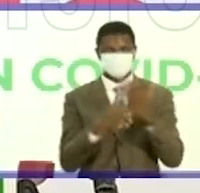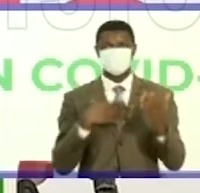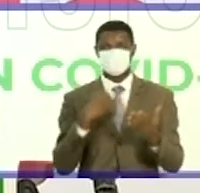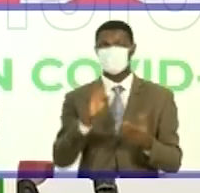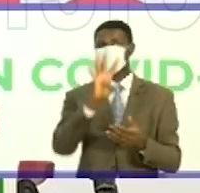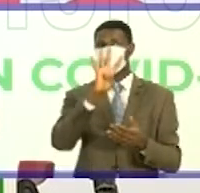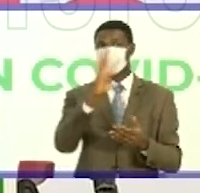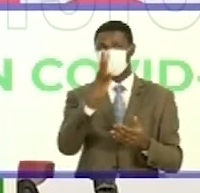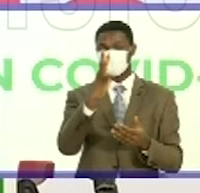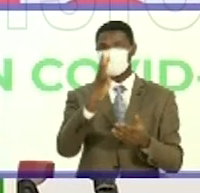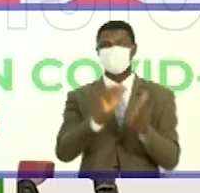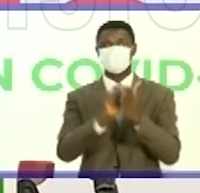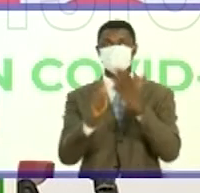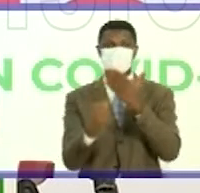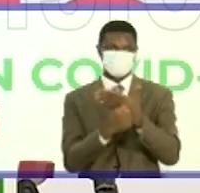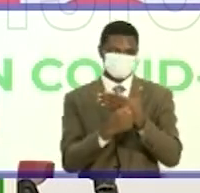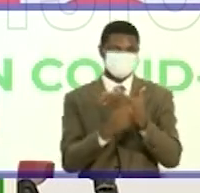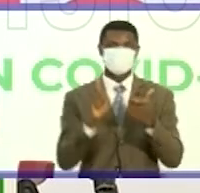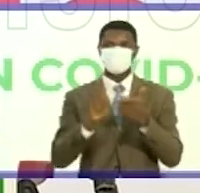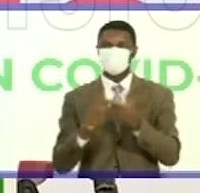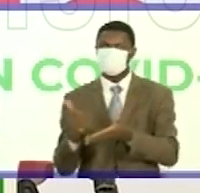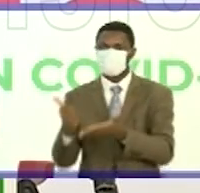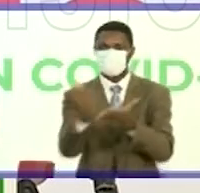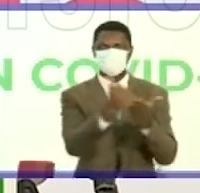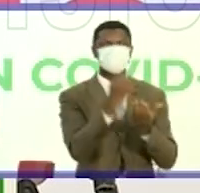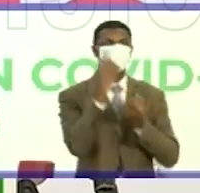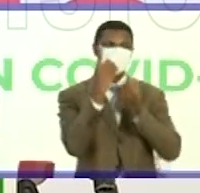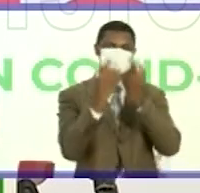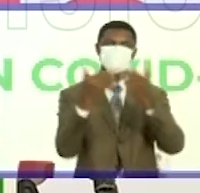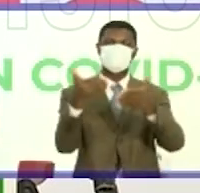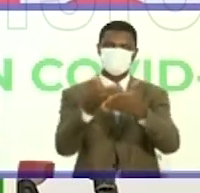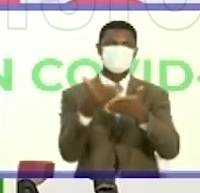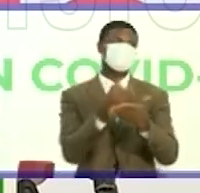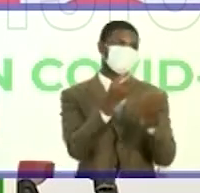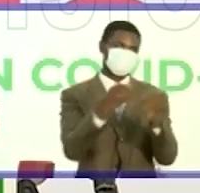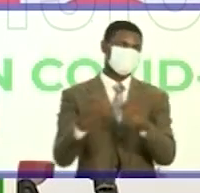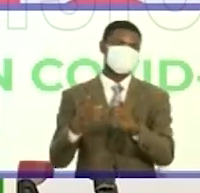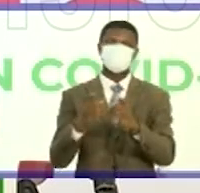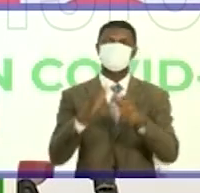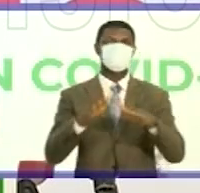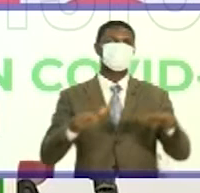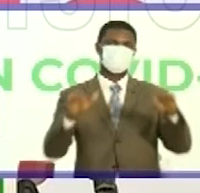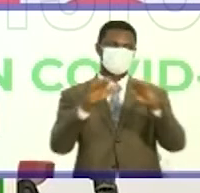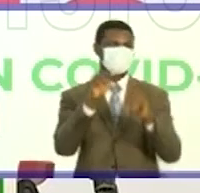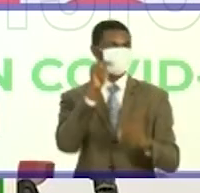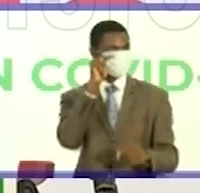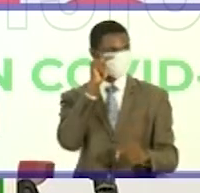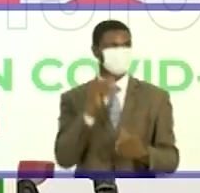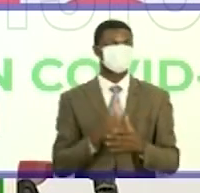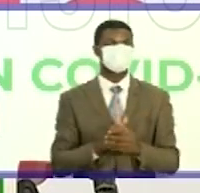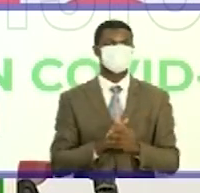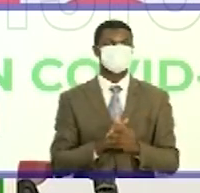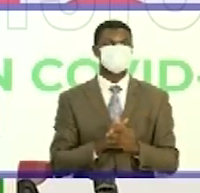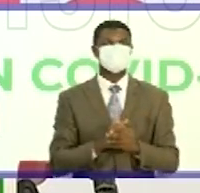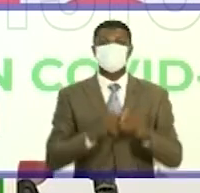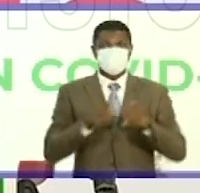August, to enable you to capture the new developments worldwide on the continent